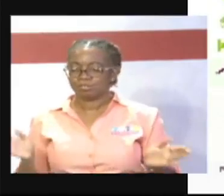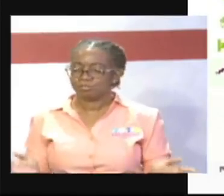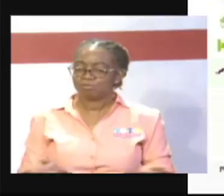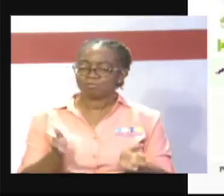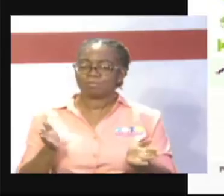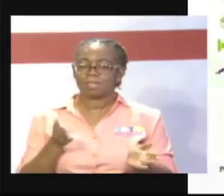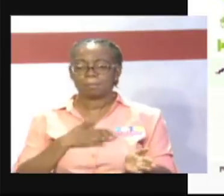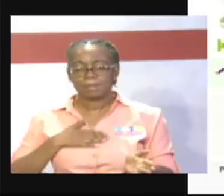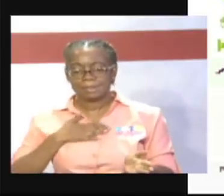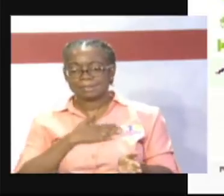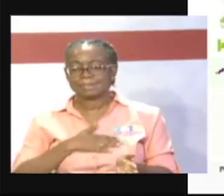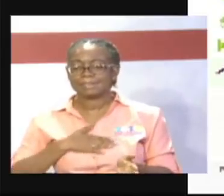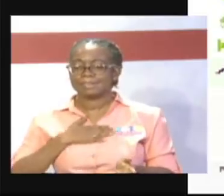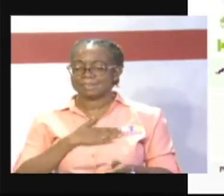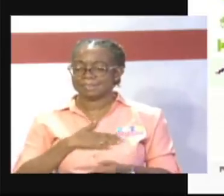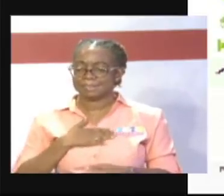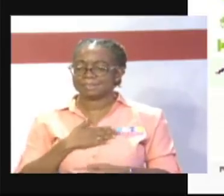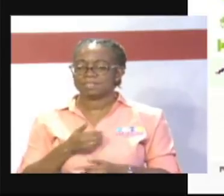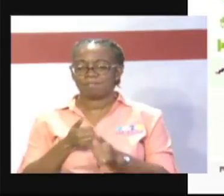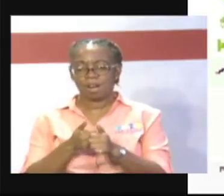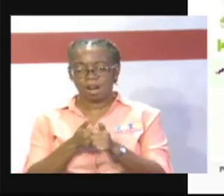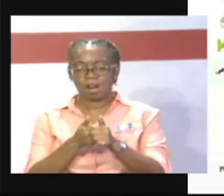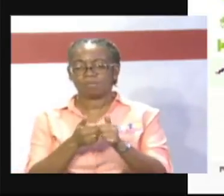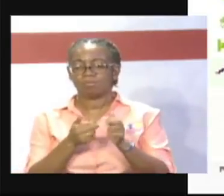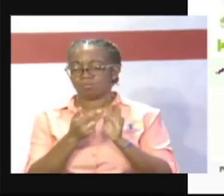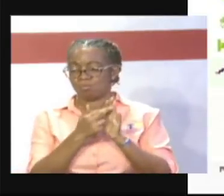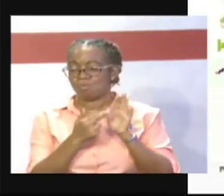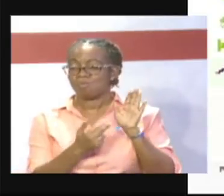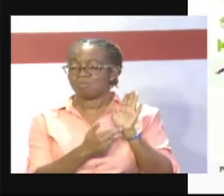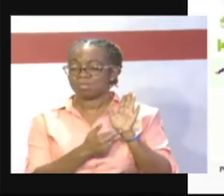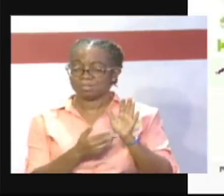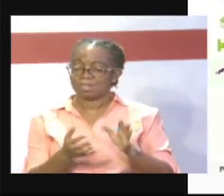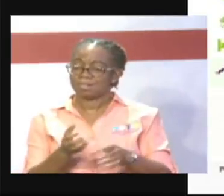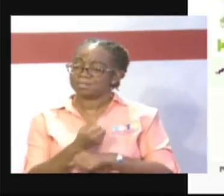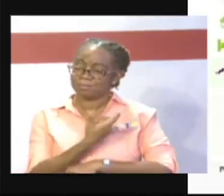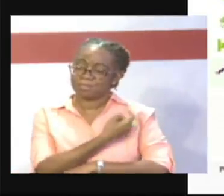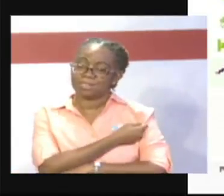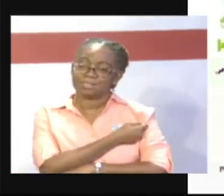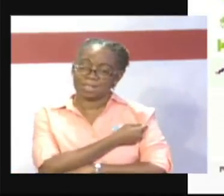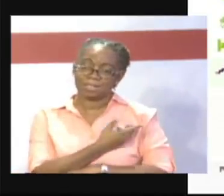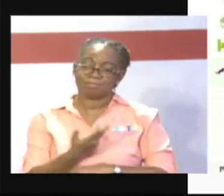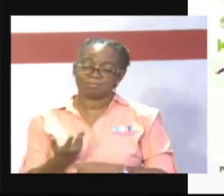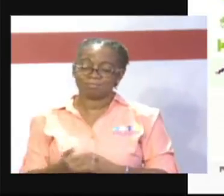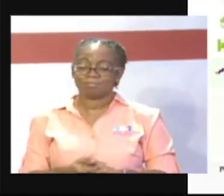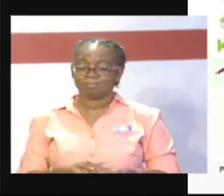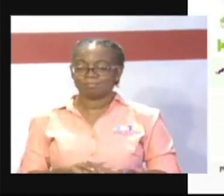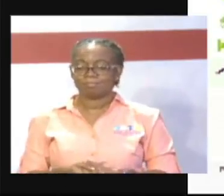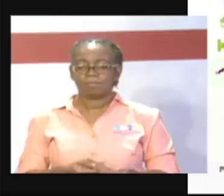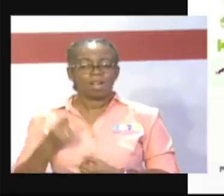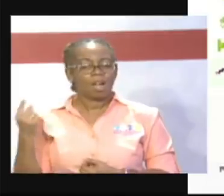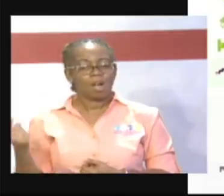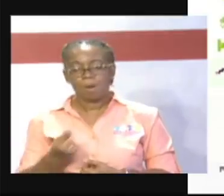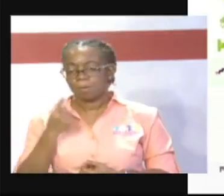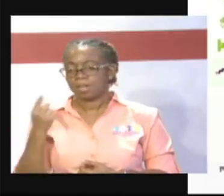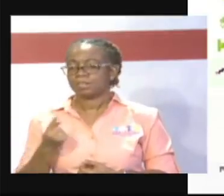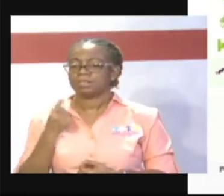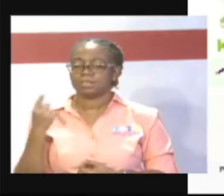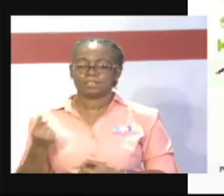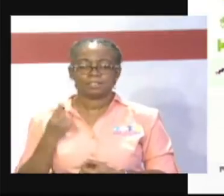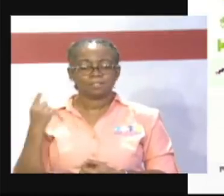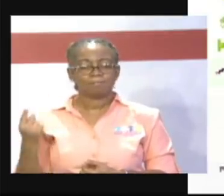population to please comply with our request to be vaccinated. This is our only